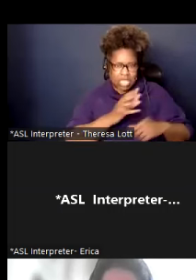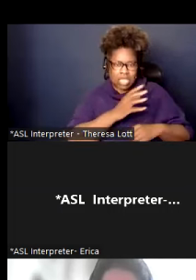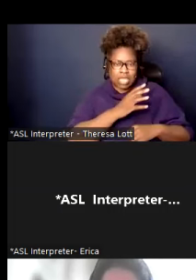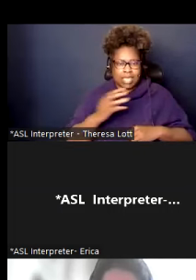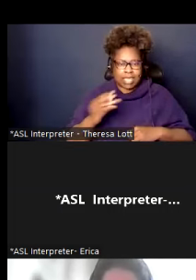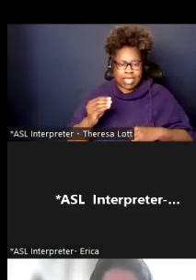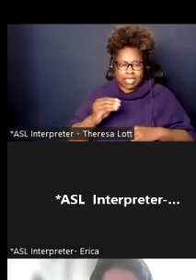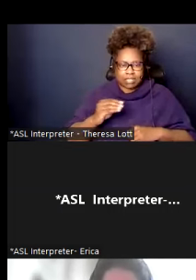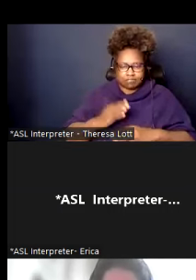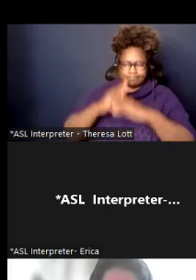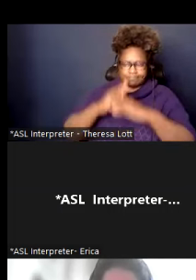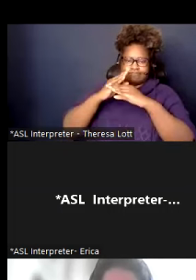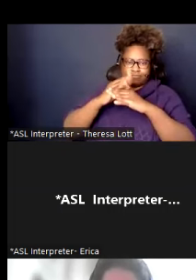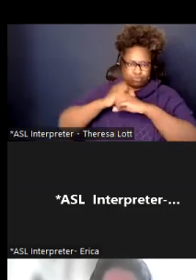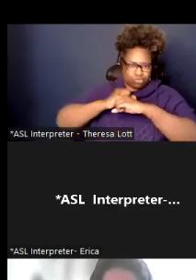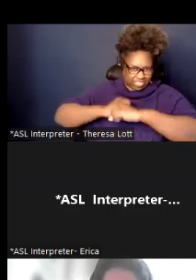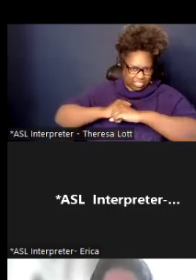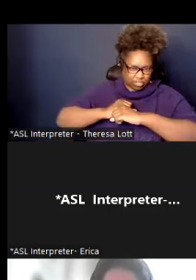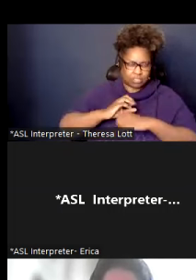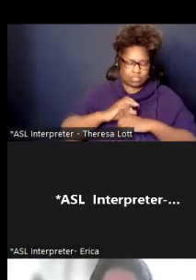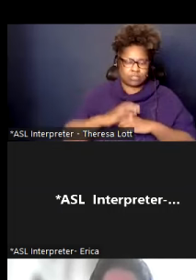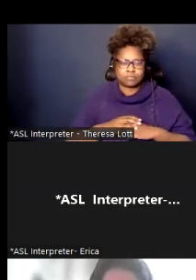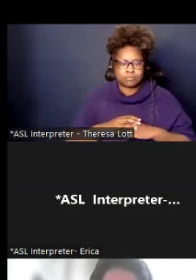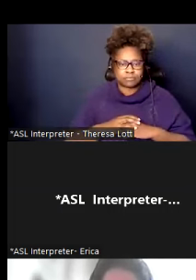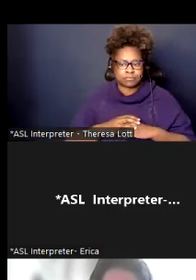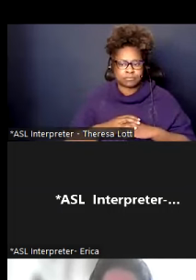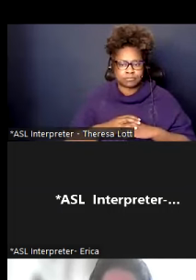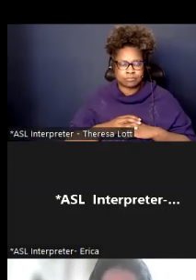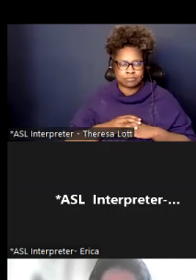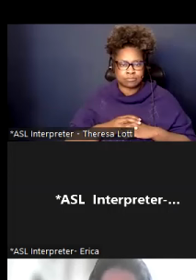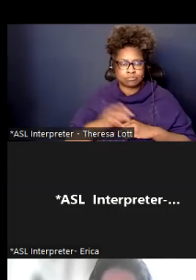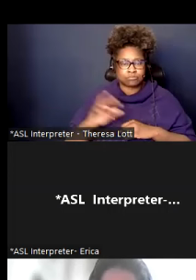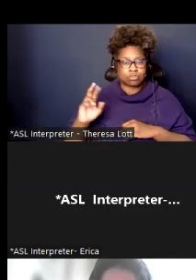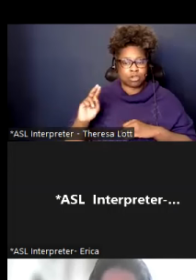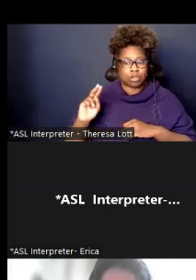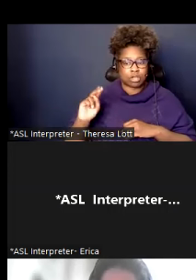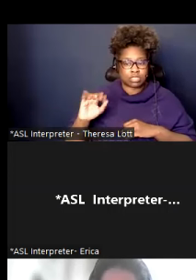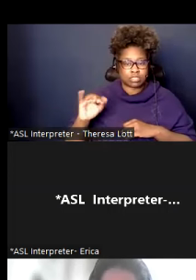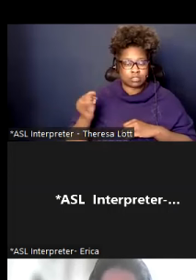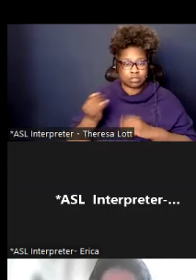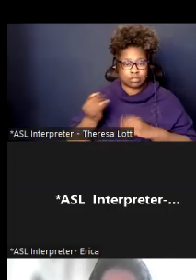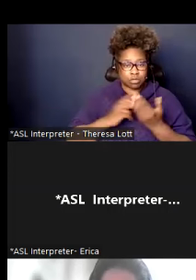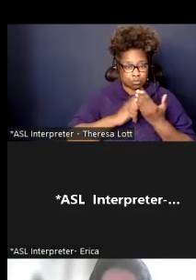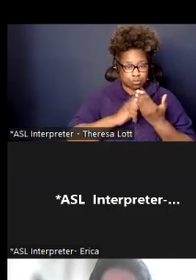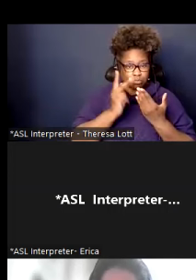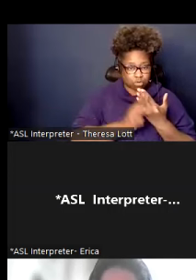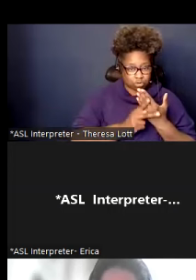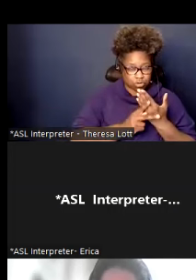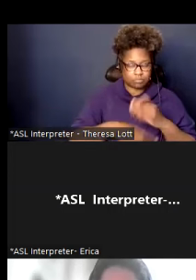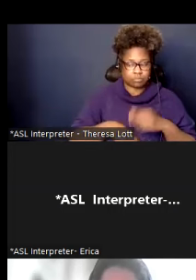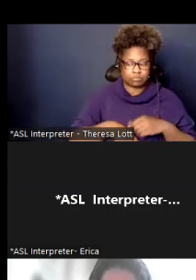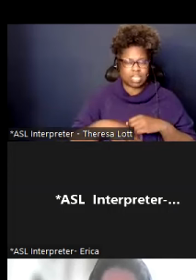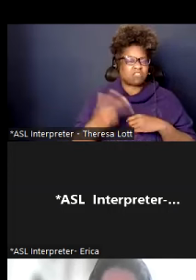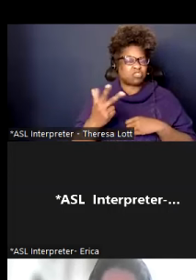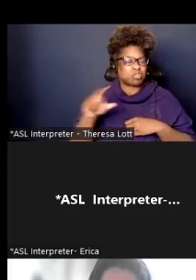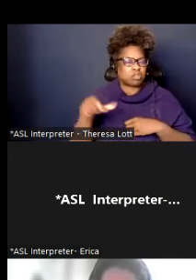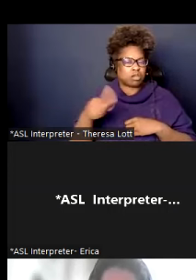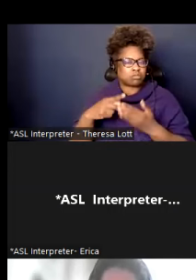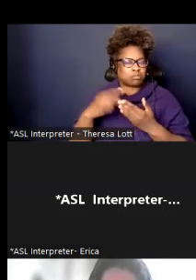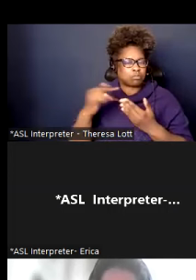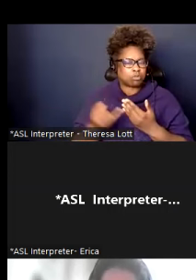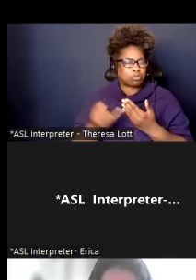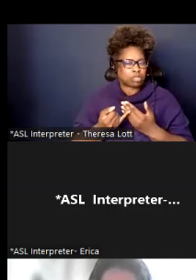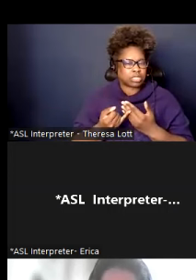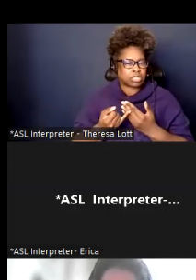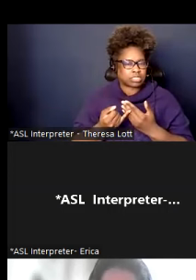Resilient NJ program, and the Northeast New Jersey program, and the three other projects we